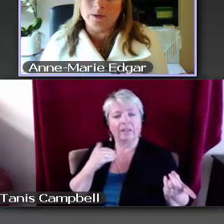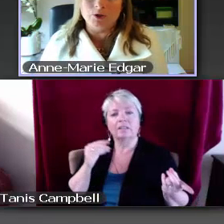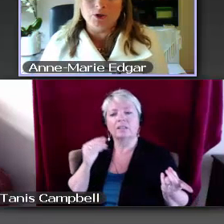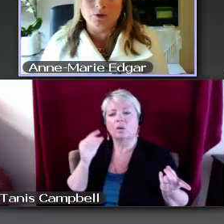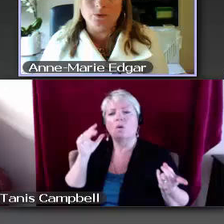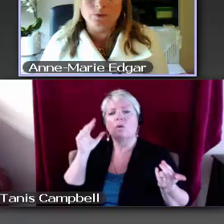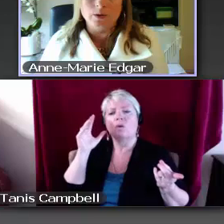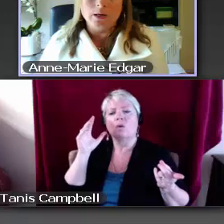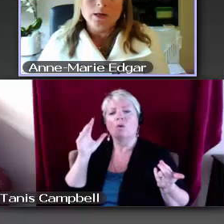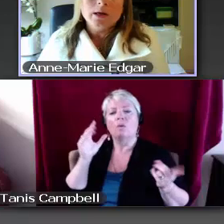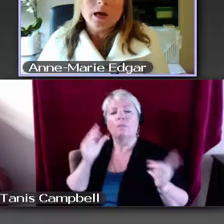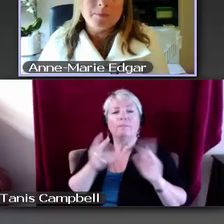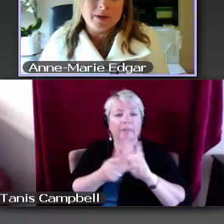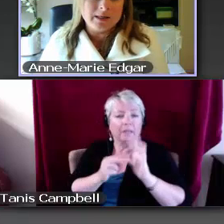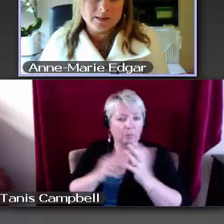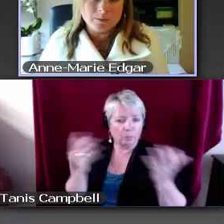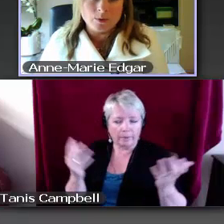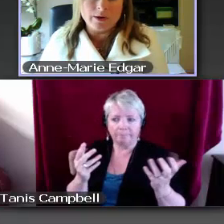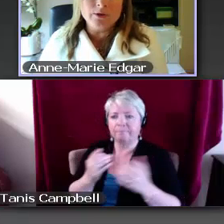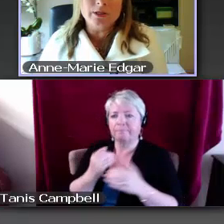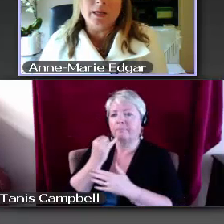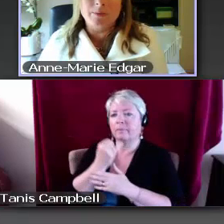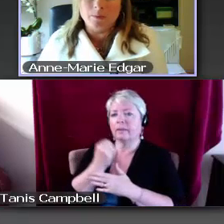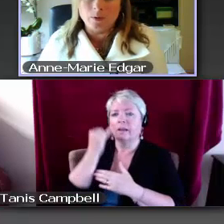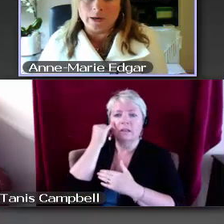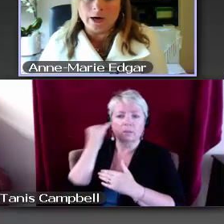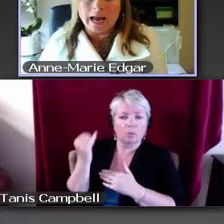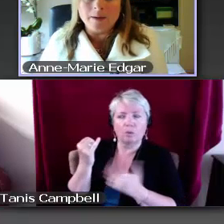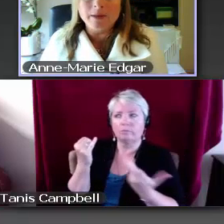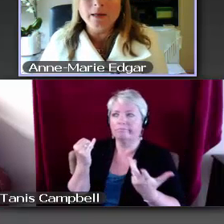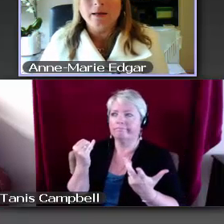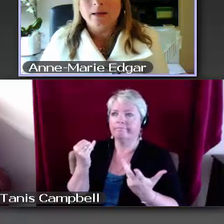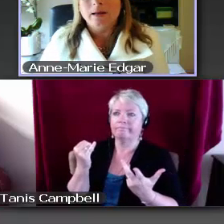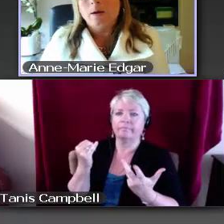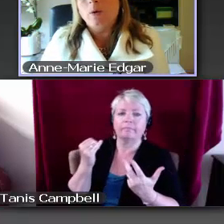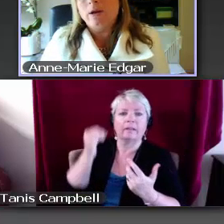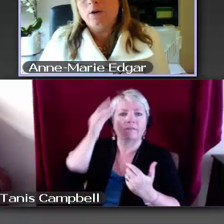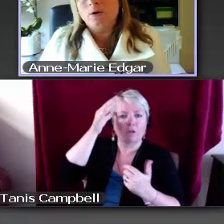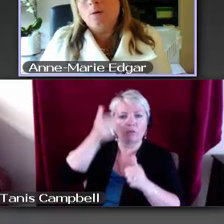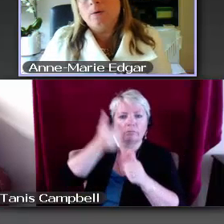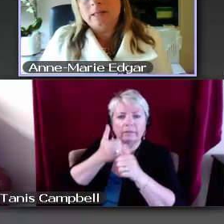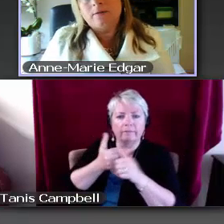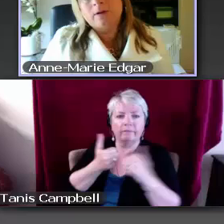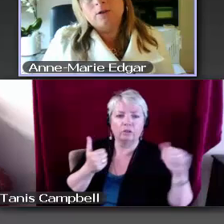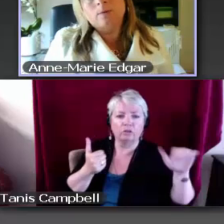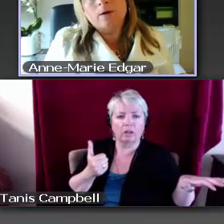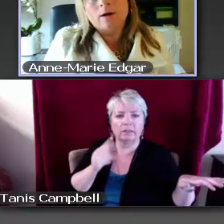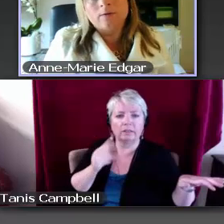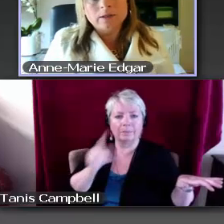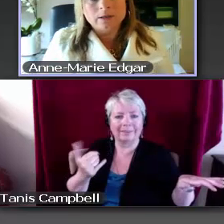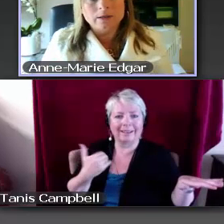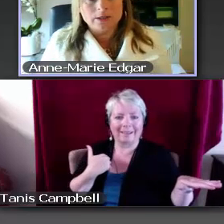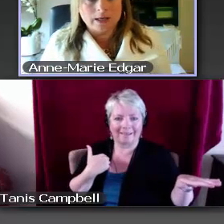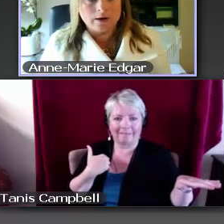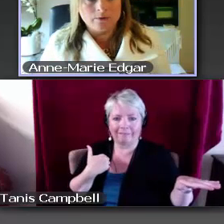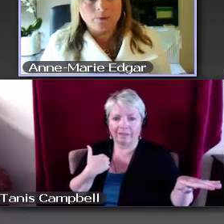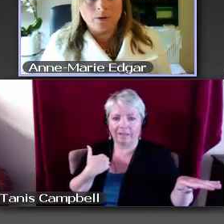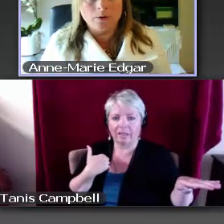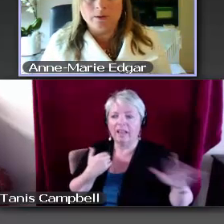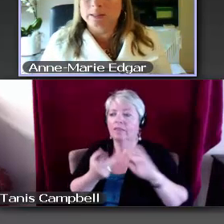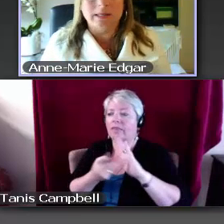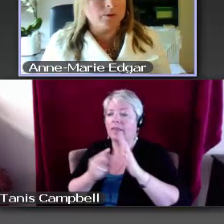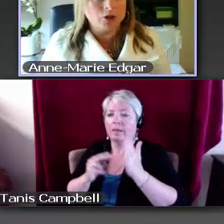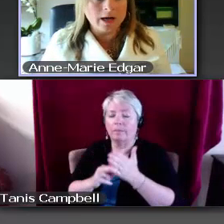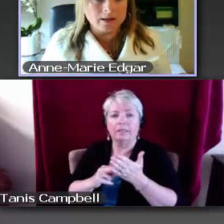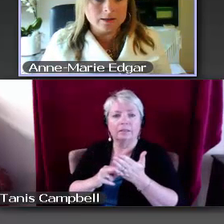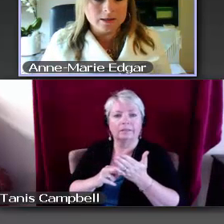for someone to appease an employer, to keep an employer happy when you're always having to run off to care for